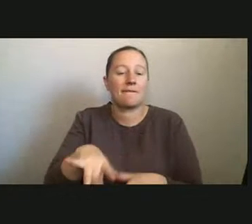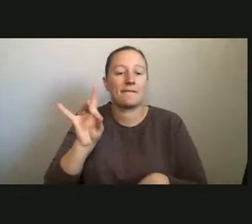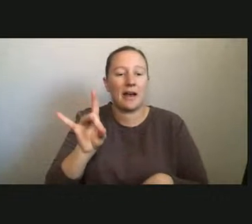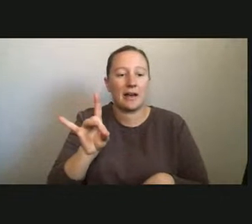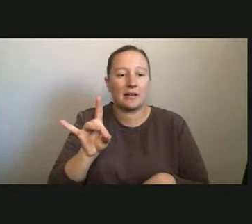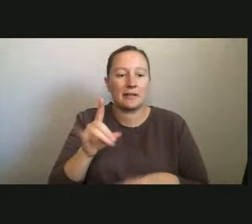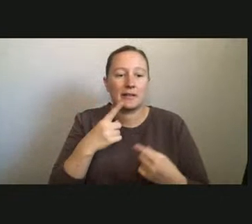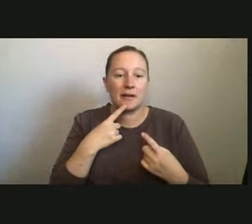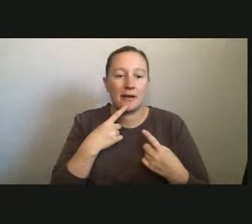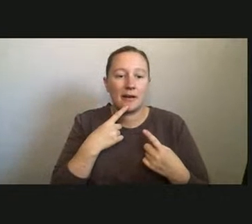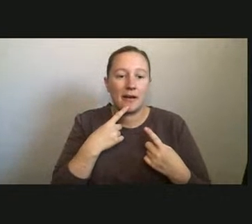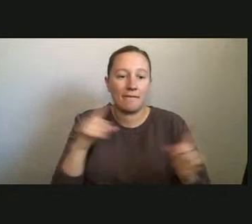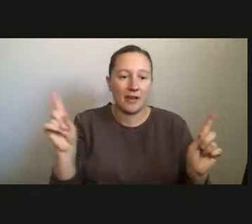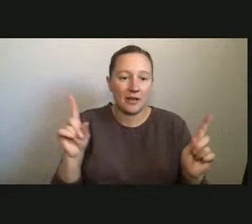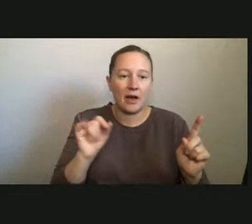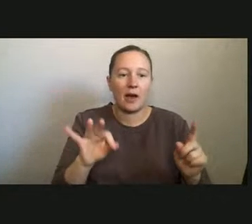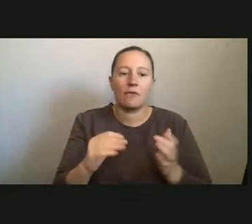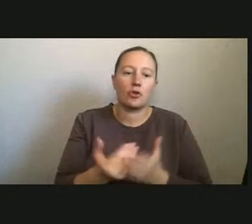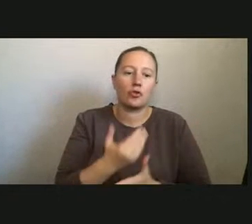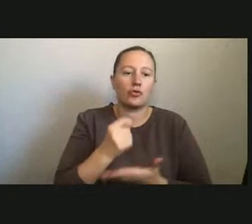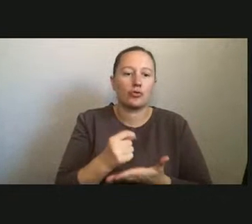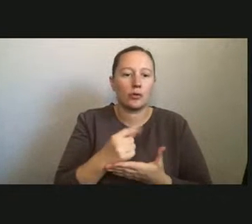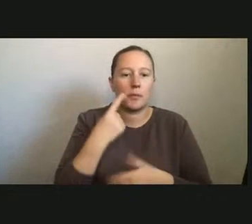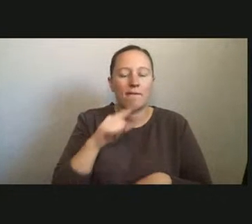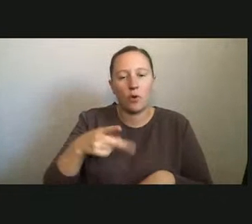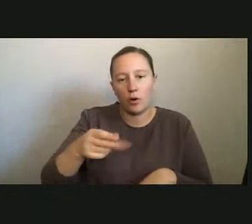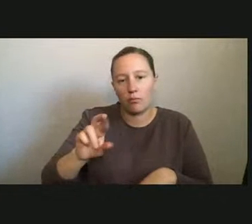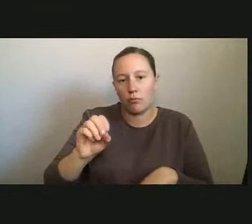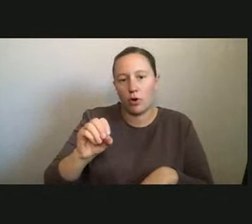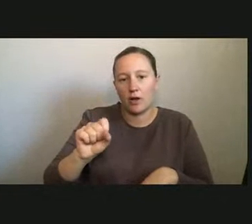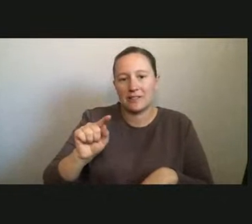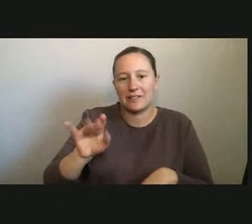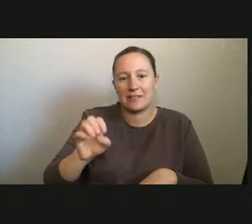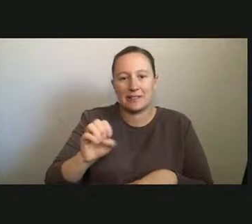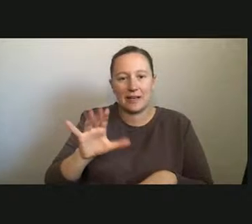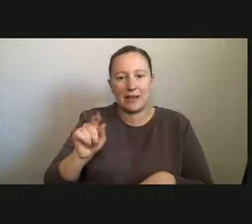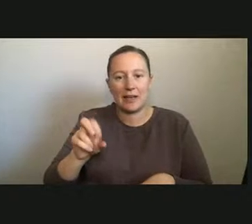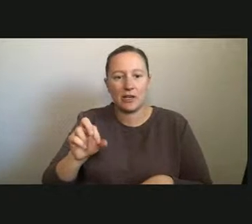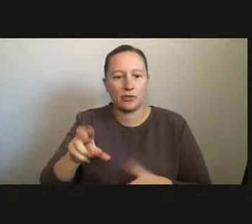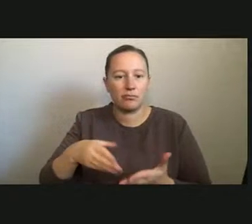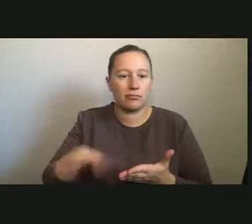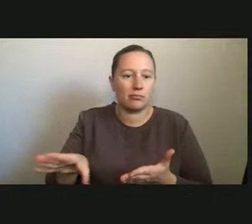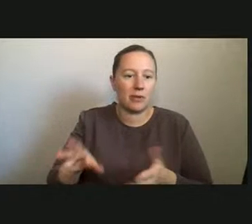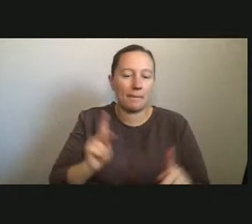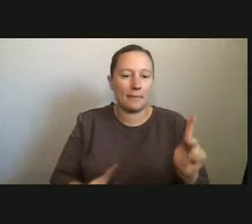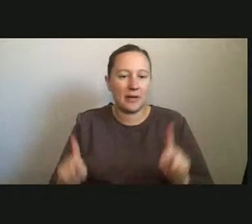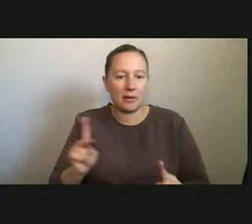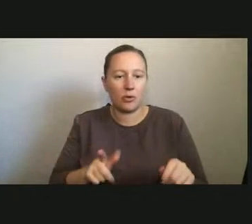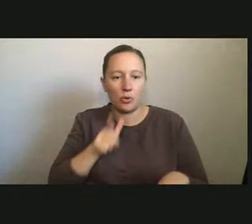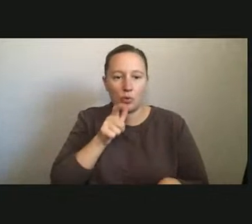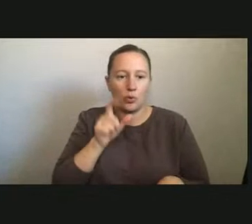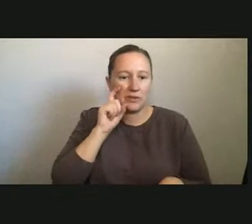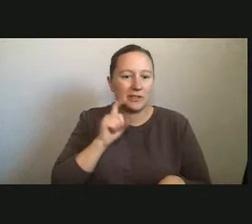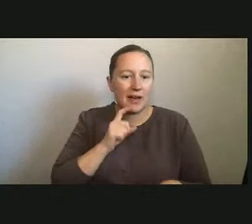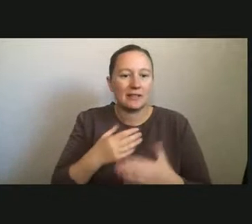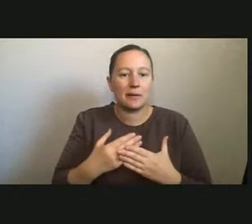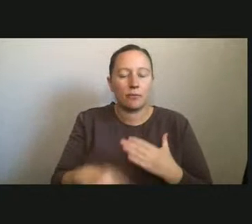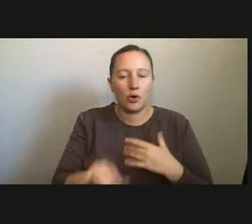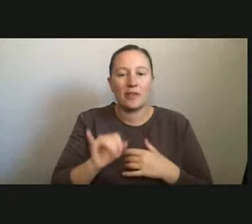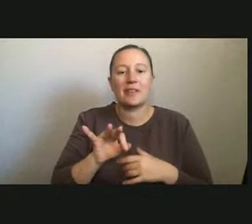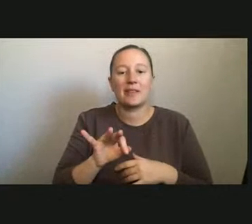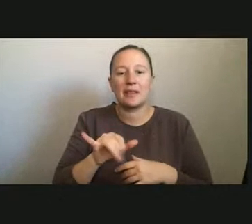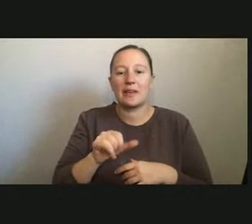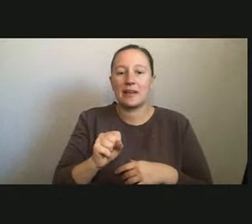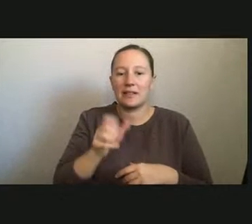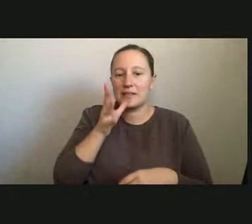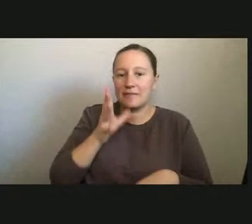the efficacy of a novel treatment for prostate cancer. The study excludes individuals whose sex at birth is female.